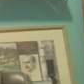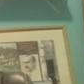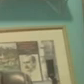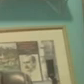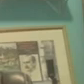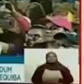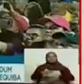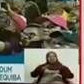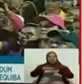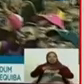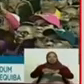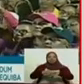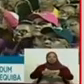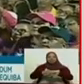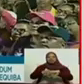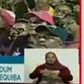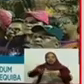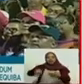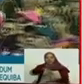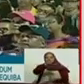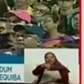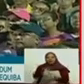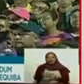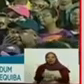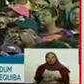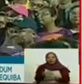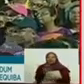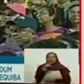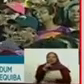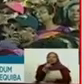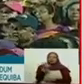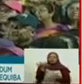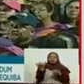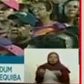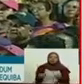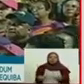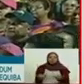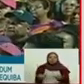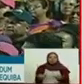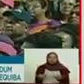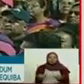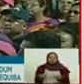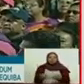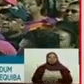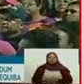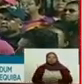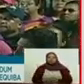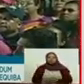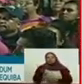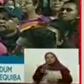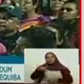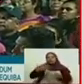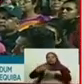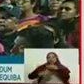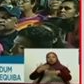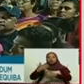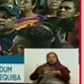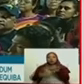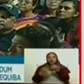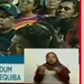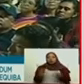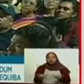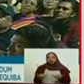and New York Post headline is completely anti-Venezuelan. It's complete war